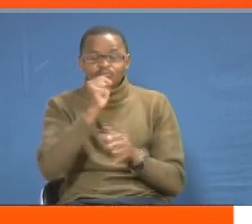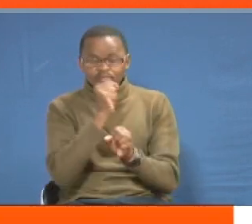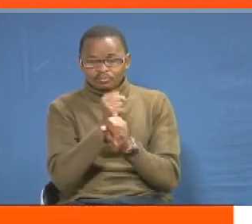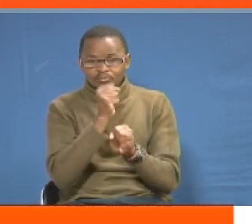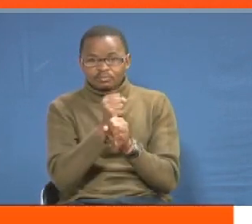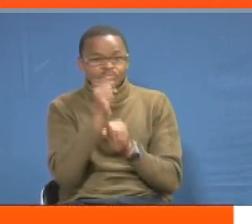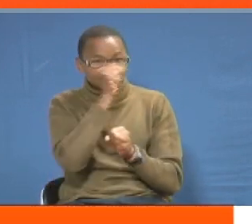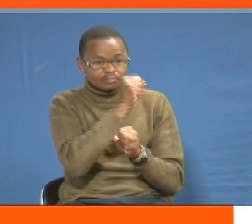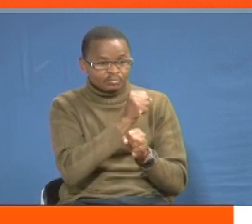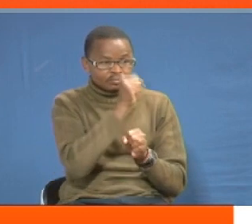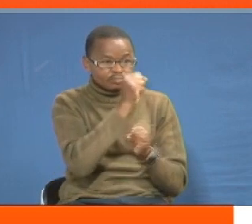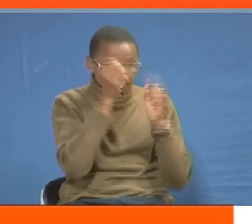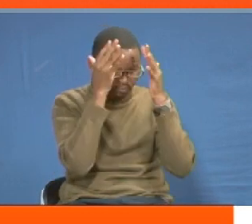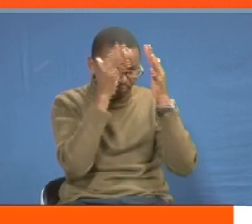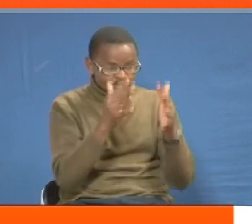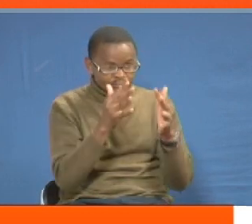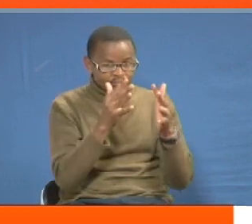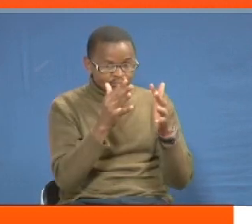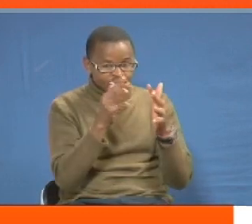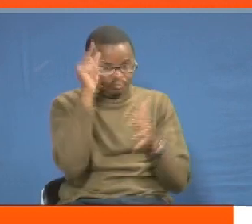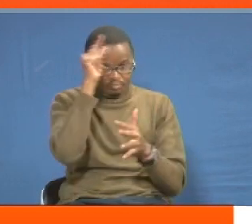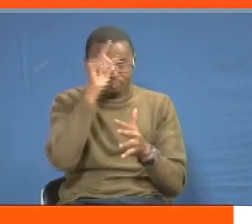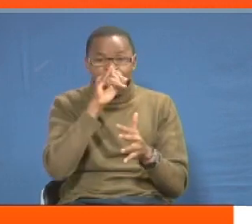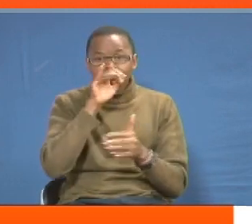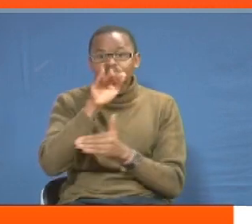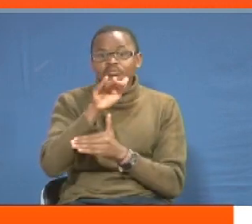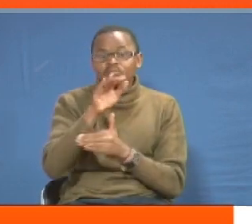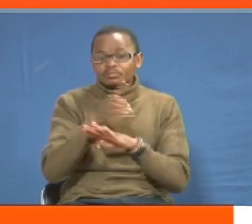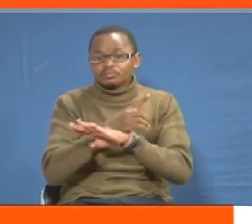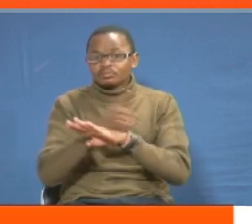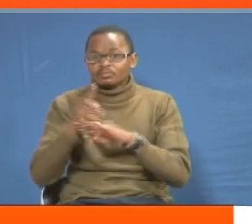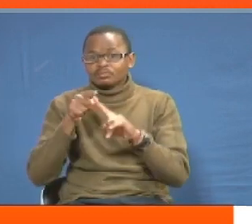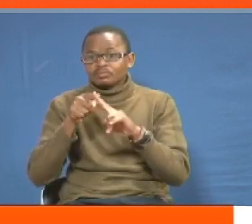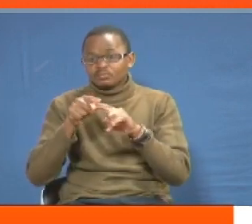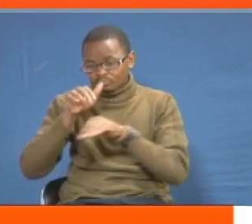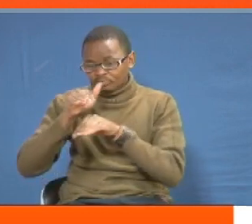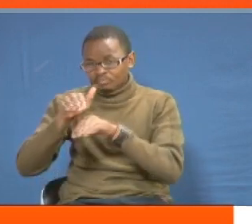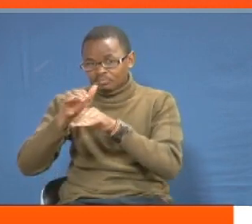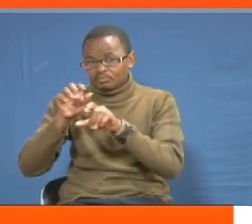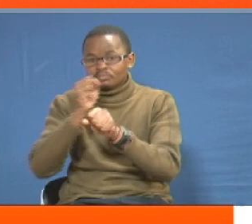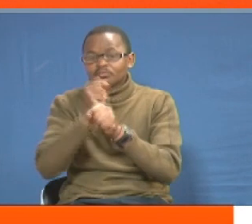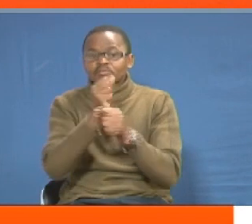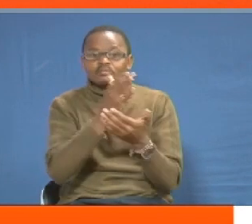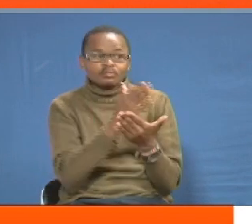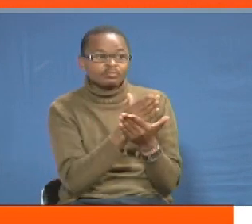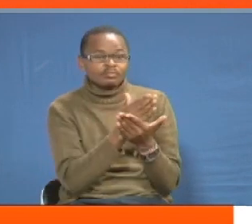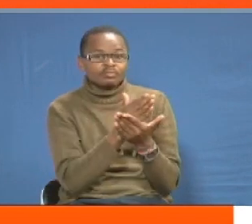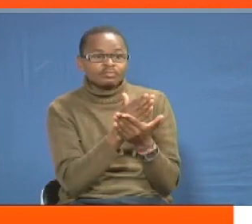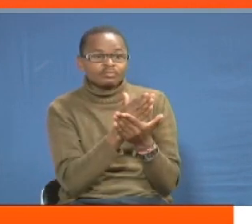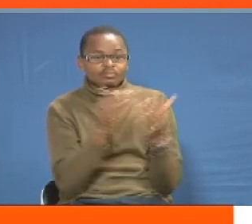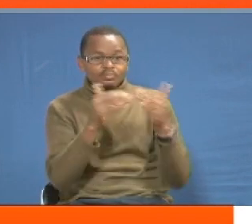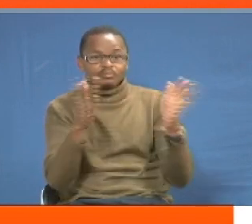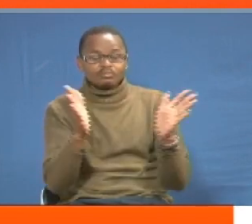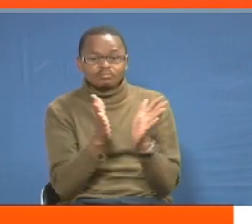was made and the elders have committed, the government still has a duty to follow and ensure that